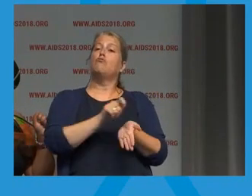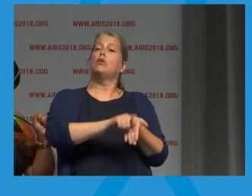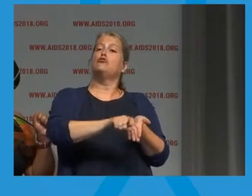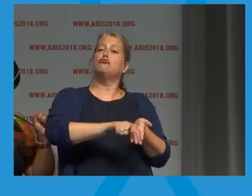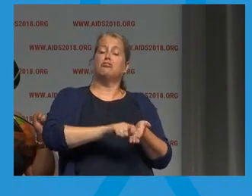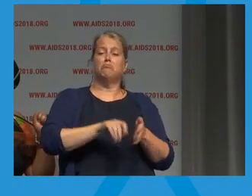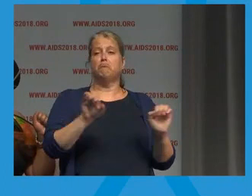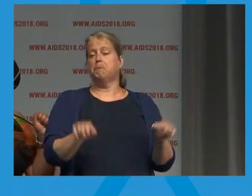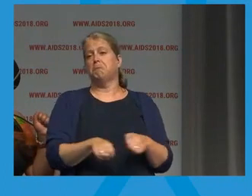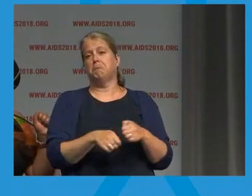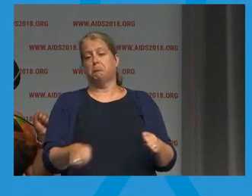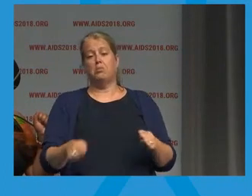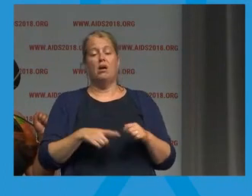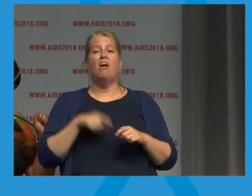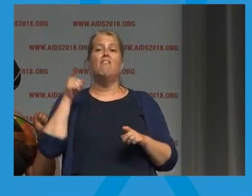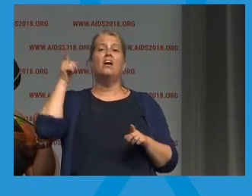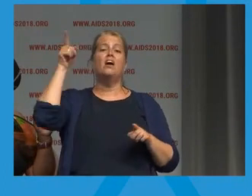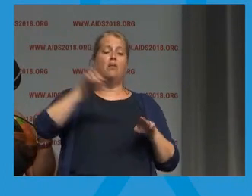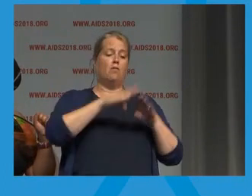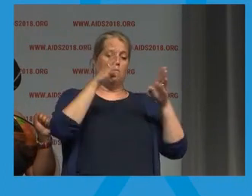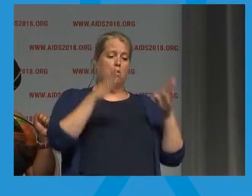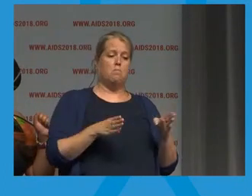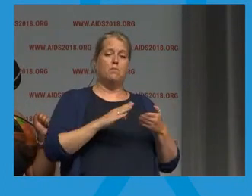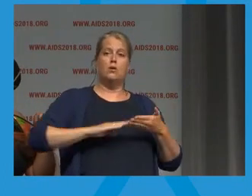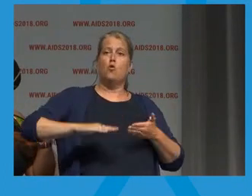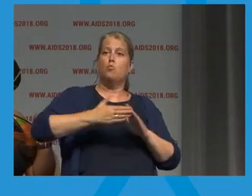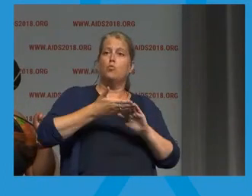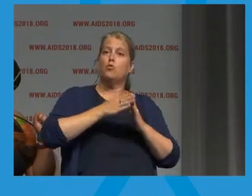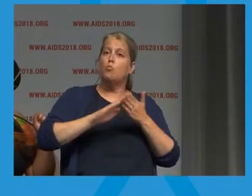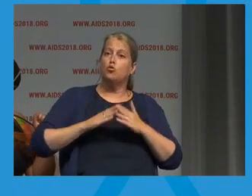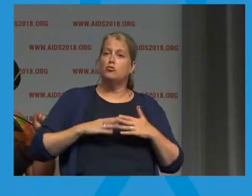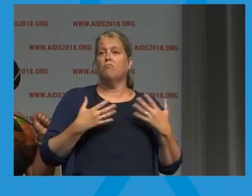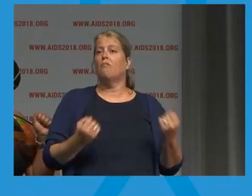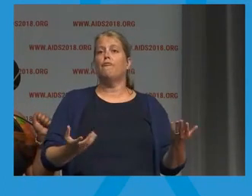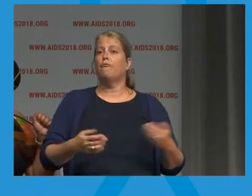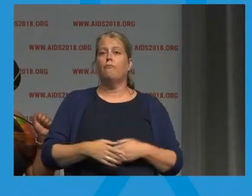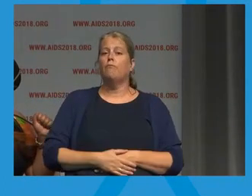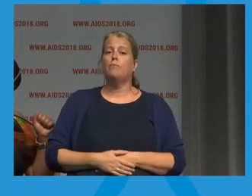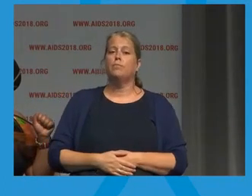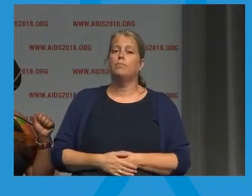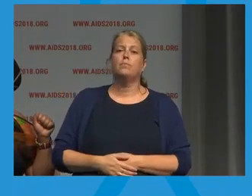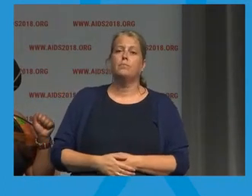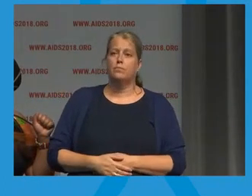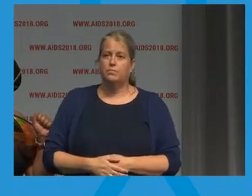far from home with no community around them.